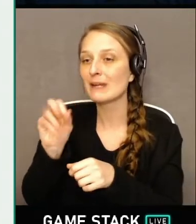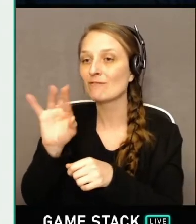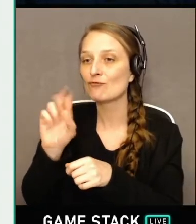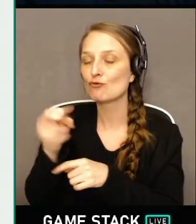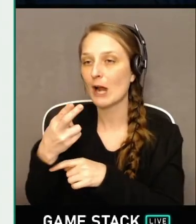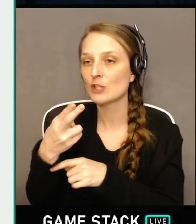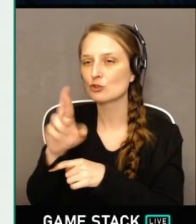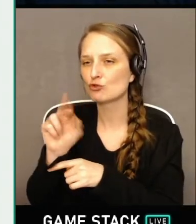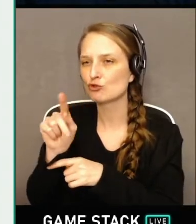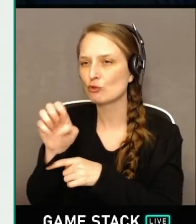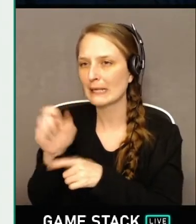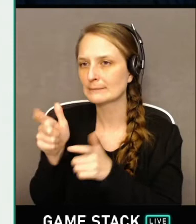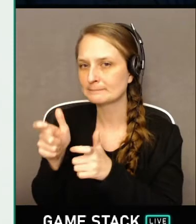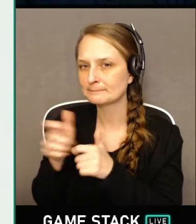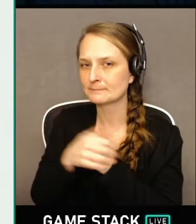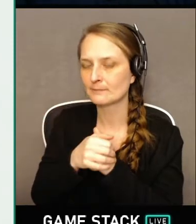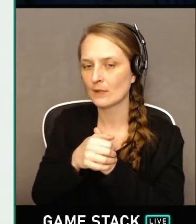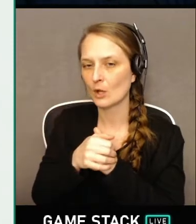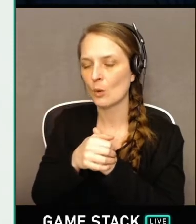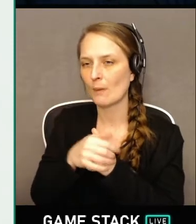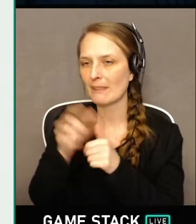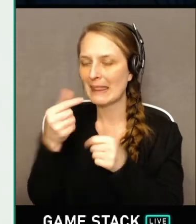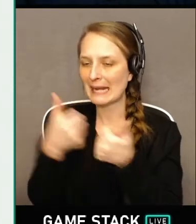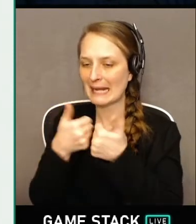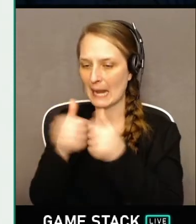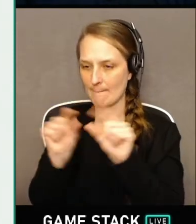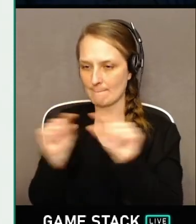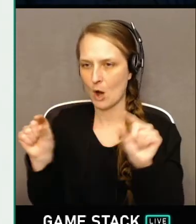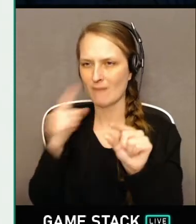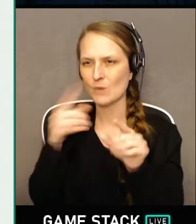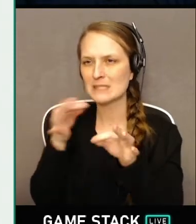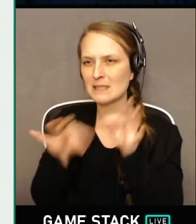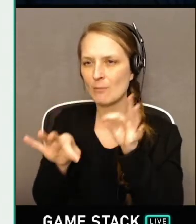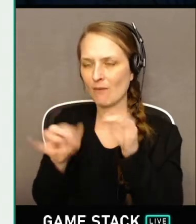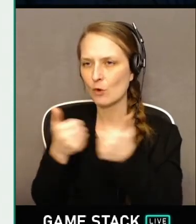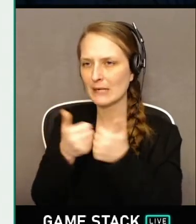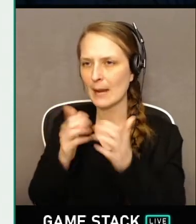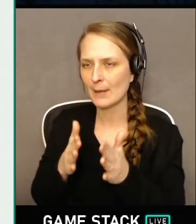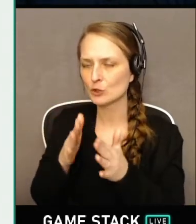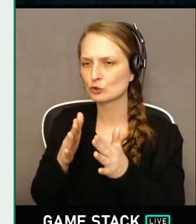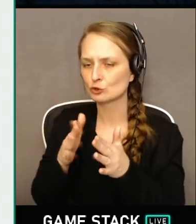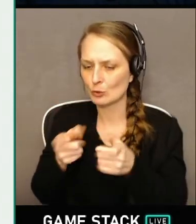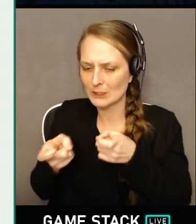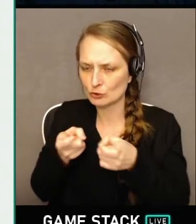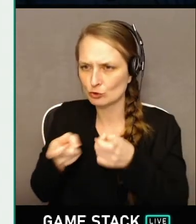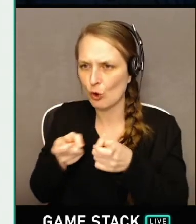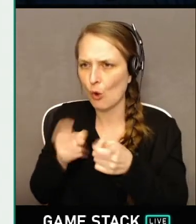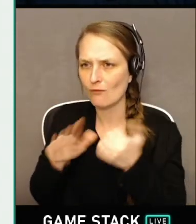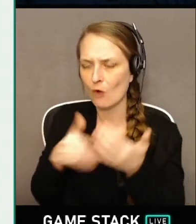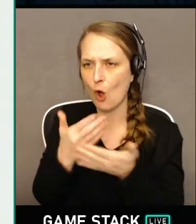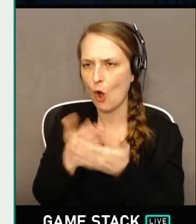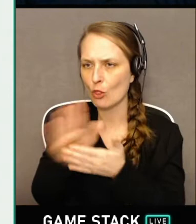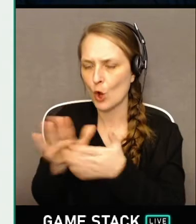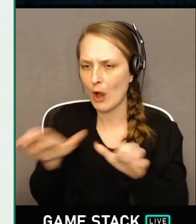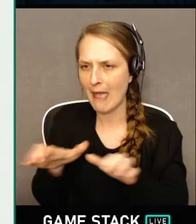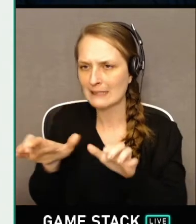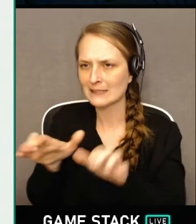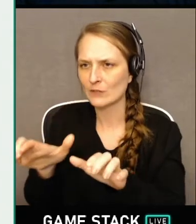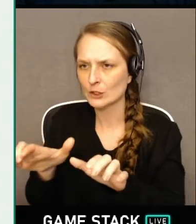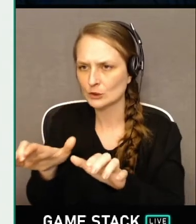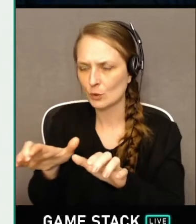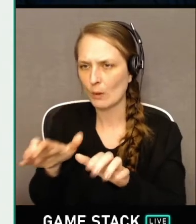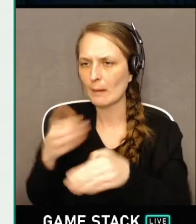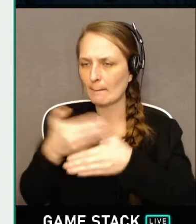built Xbox Game Bar to make it simple for gamers to take control of all their favorite gaming activities while playing on their Windows